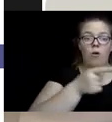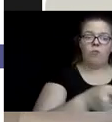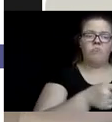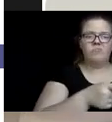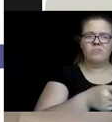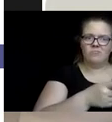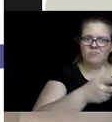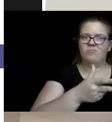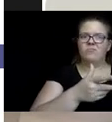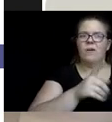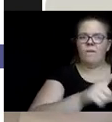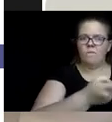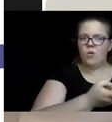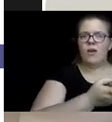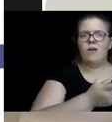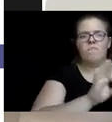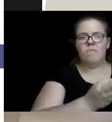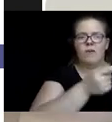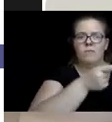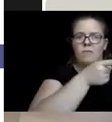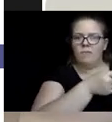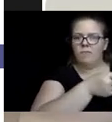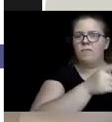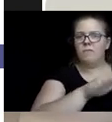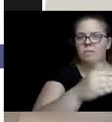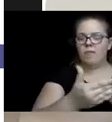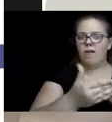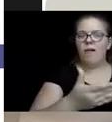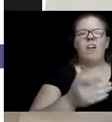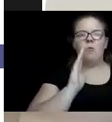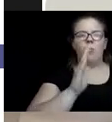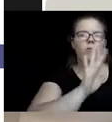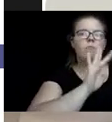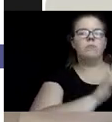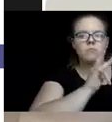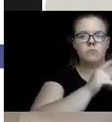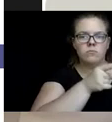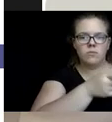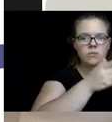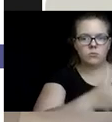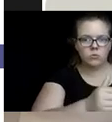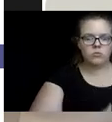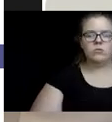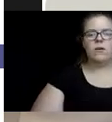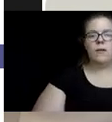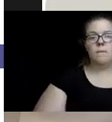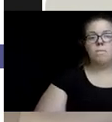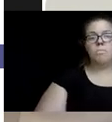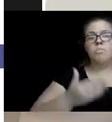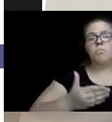and sadly, they may be exploited for that reason. They might have loyalty to the family